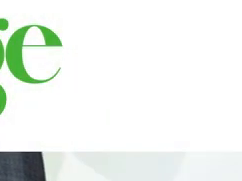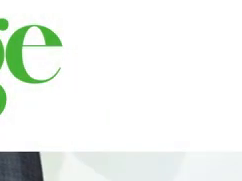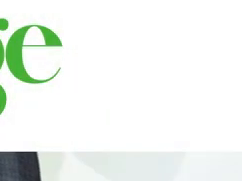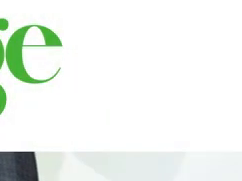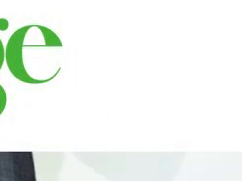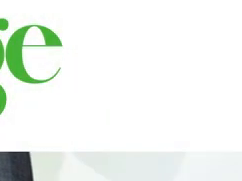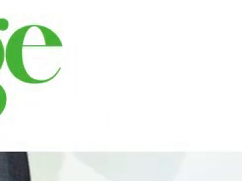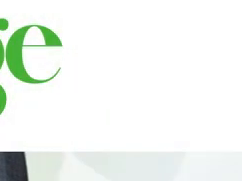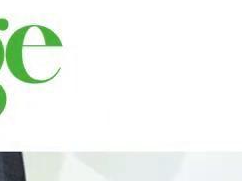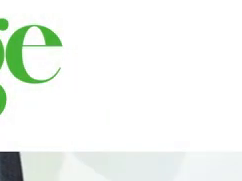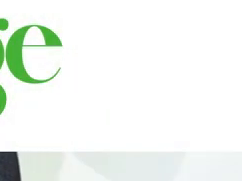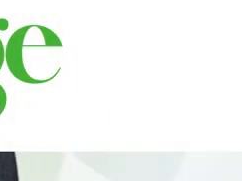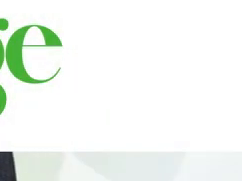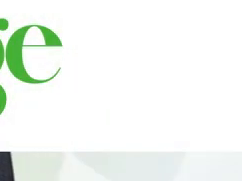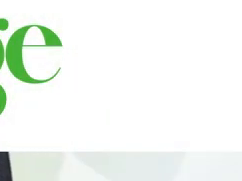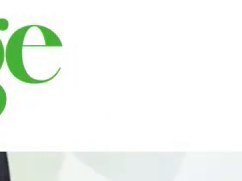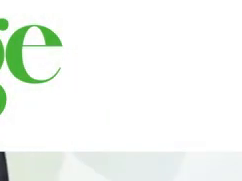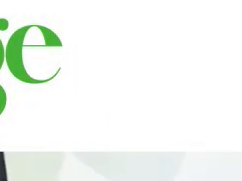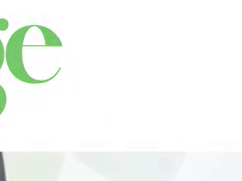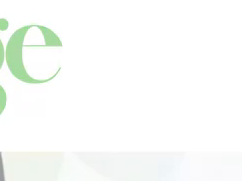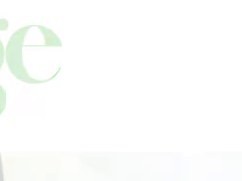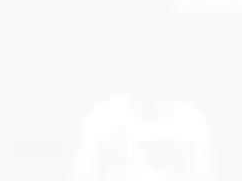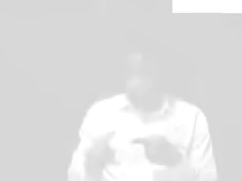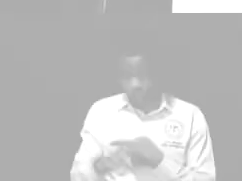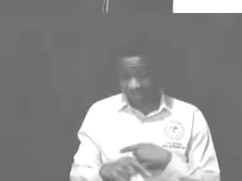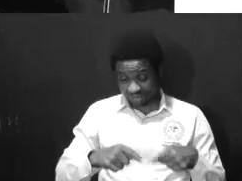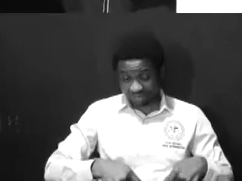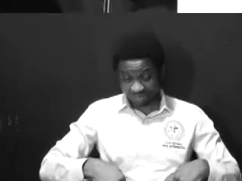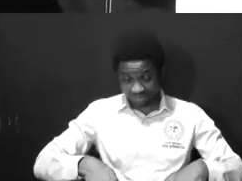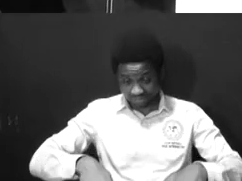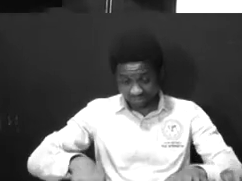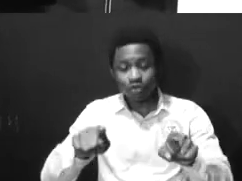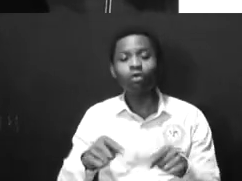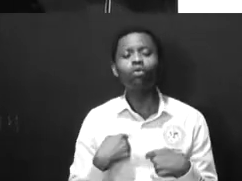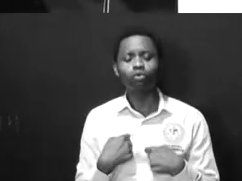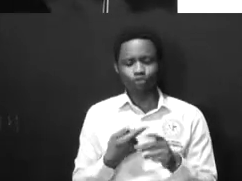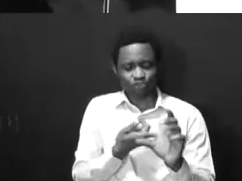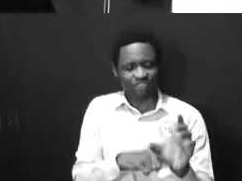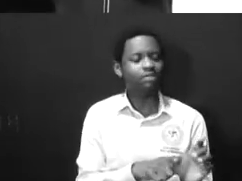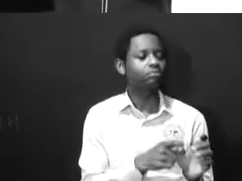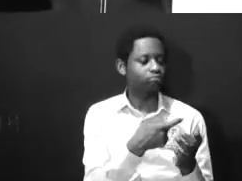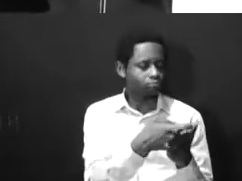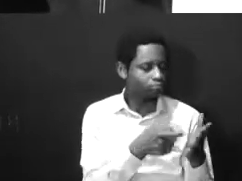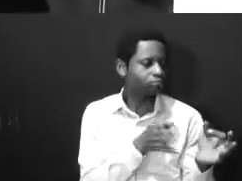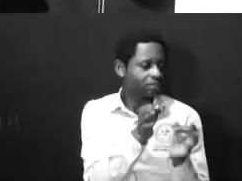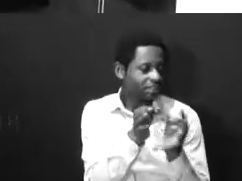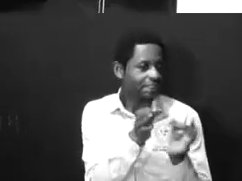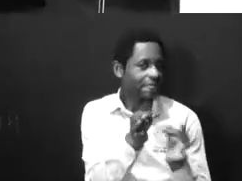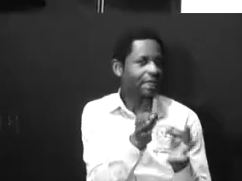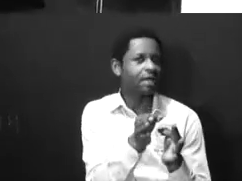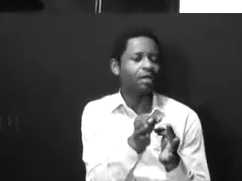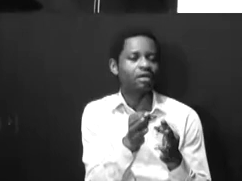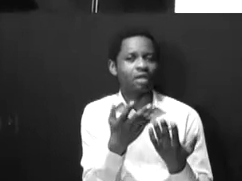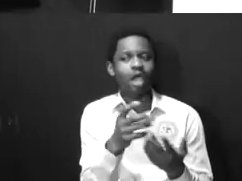Now I'll be talking about bearing grudge. Nti enne mehwe nifa bi na nyame ne bodi hu komo no ene se